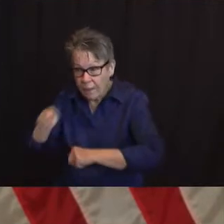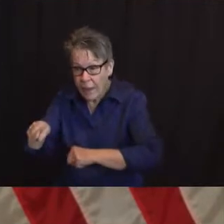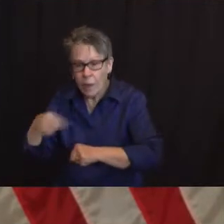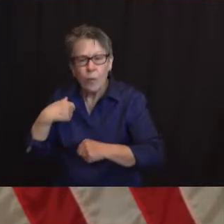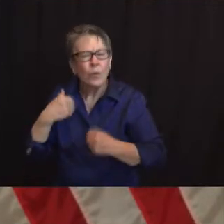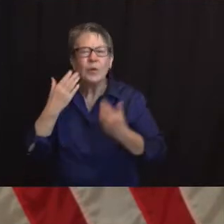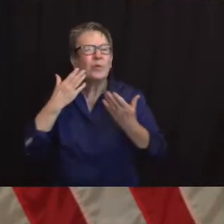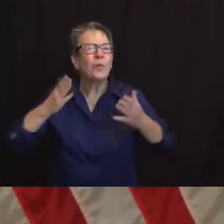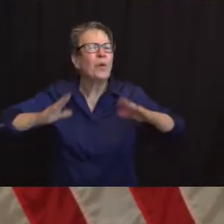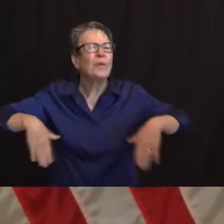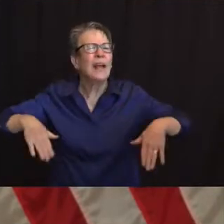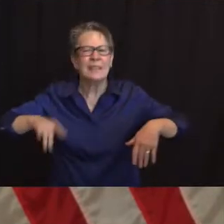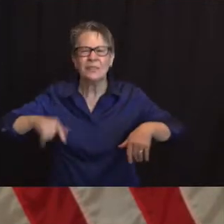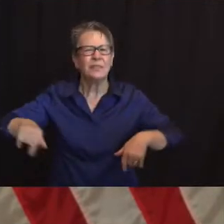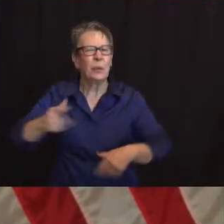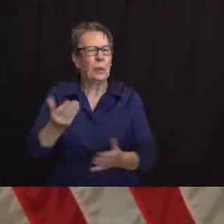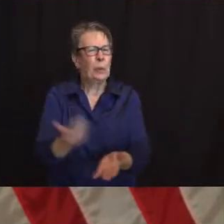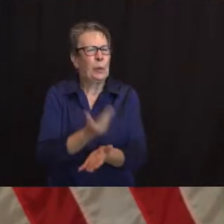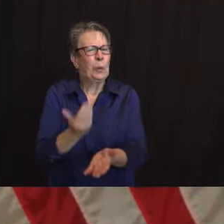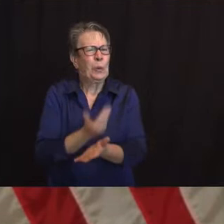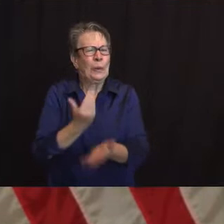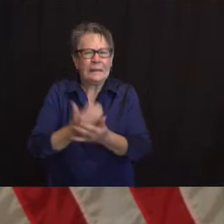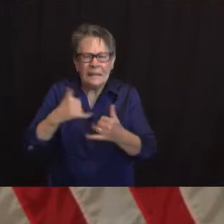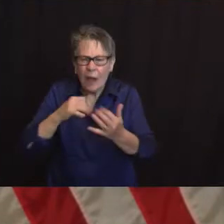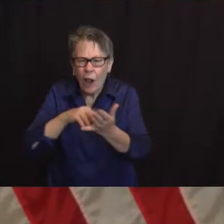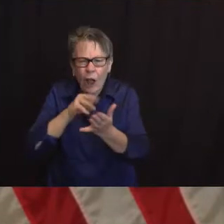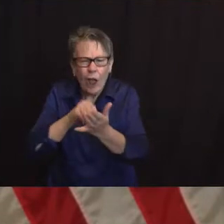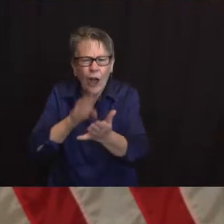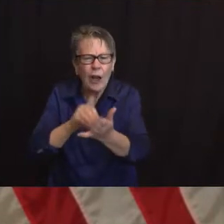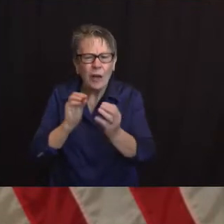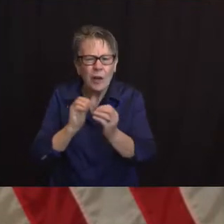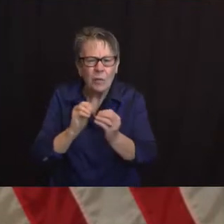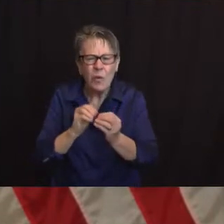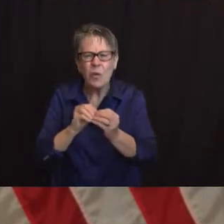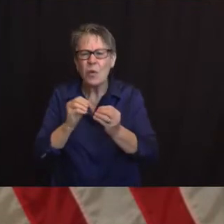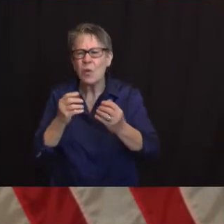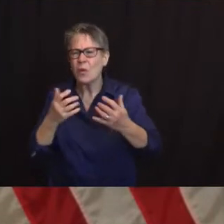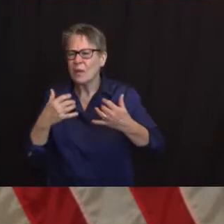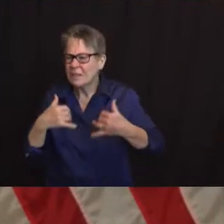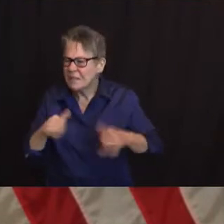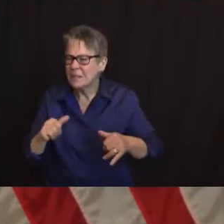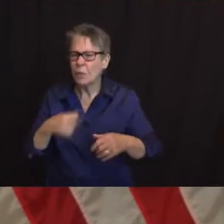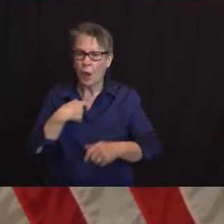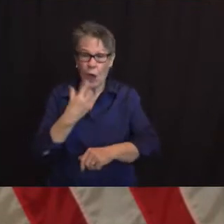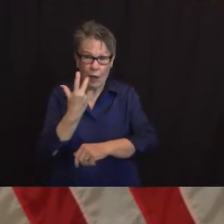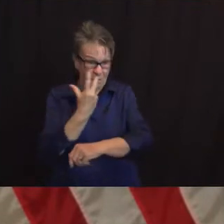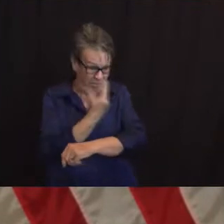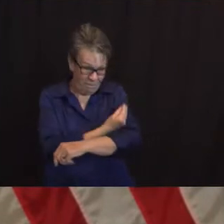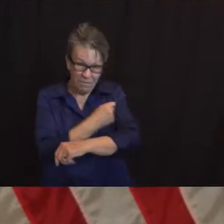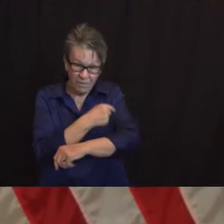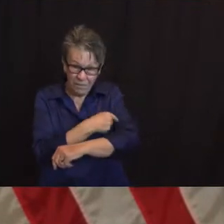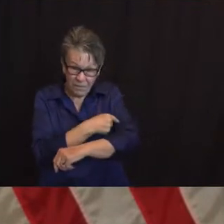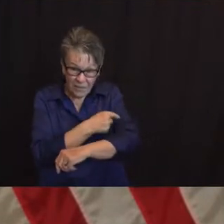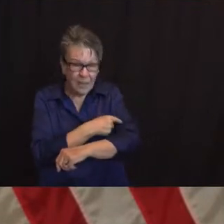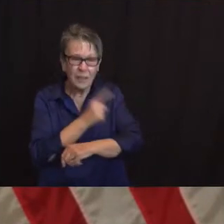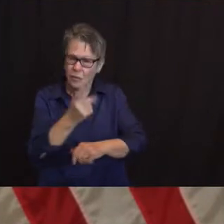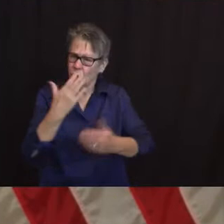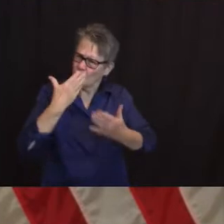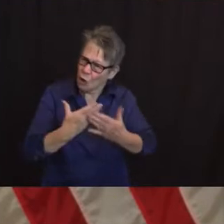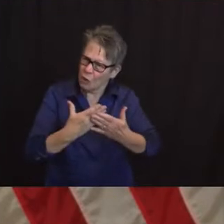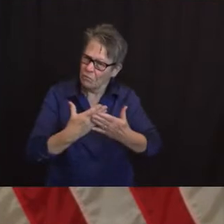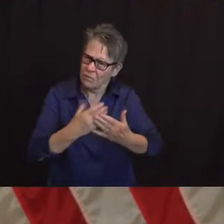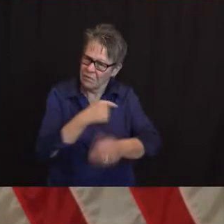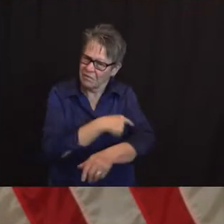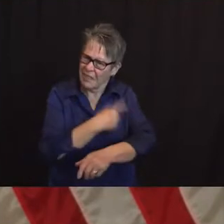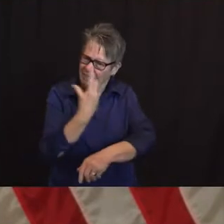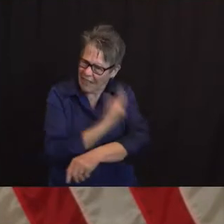that we're finding about the benefits of vaccine, and the fact that, we're able to be making these, terrific recommendations